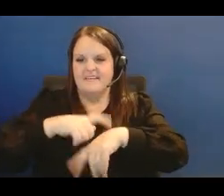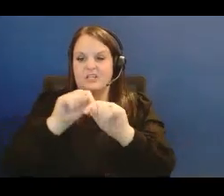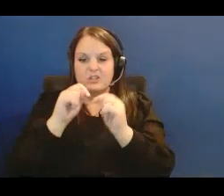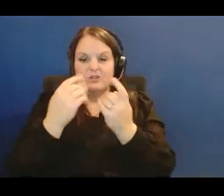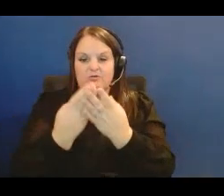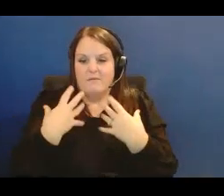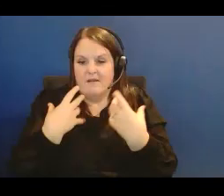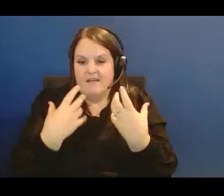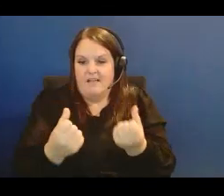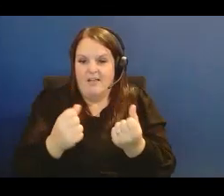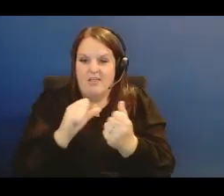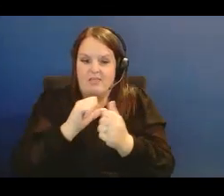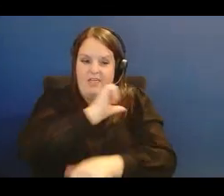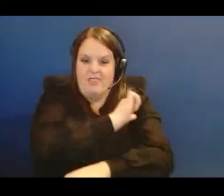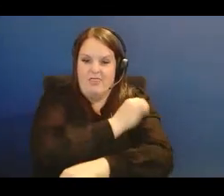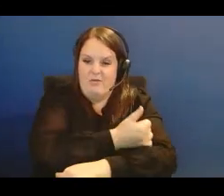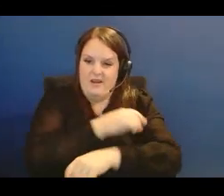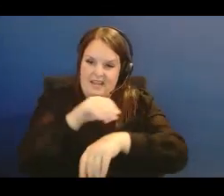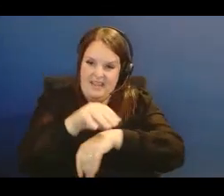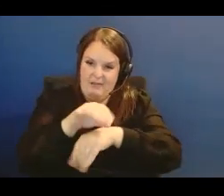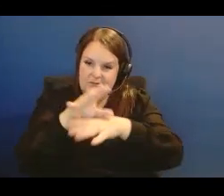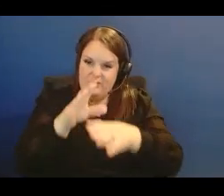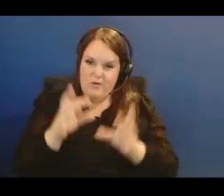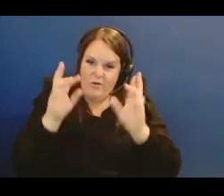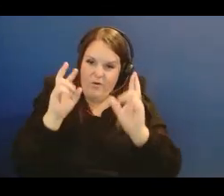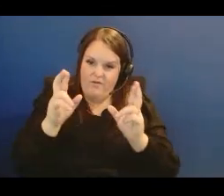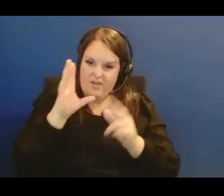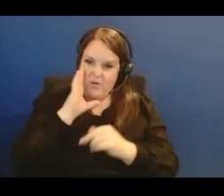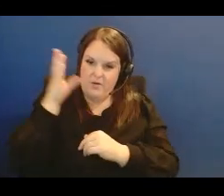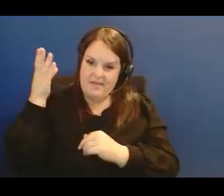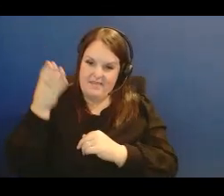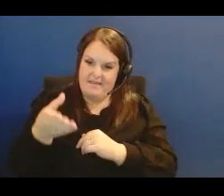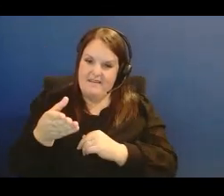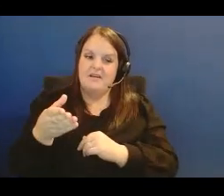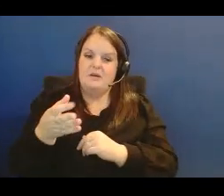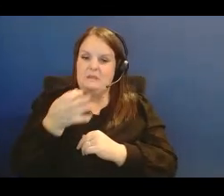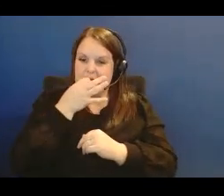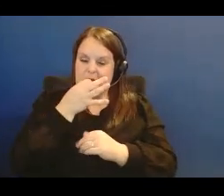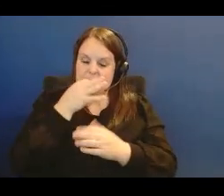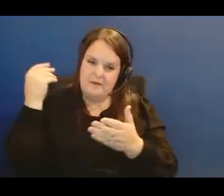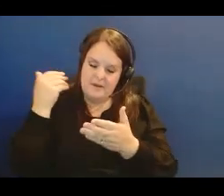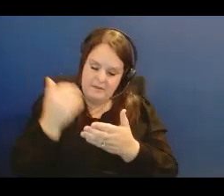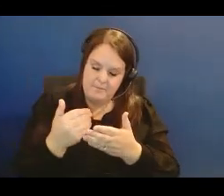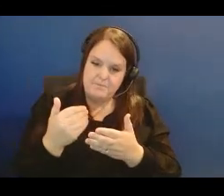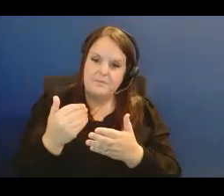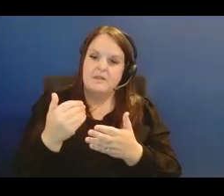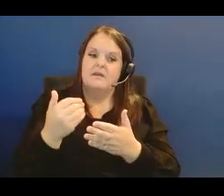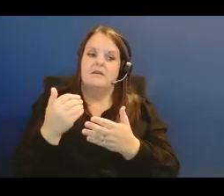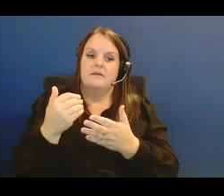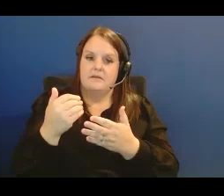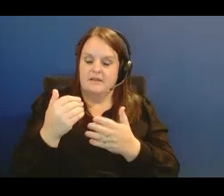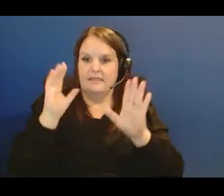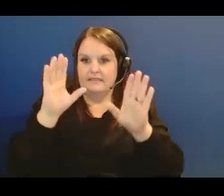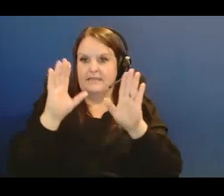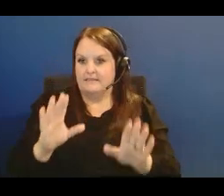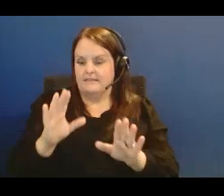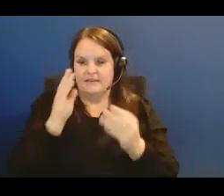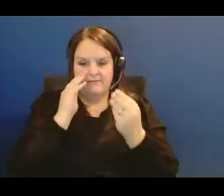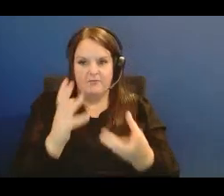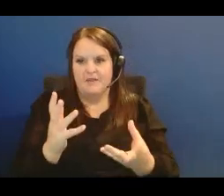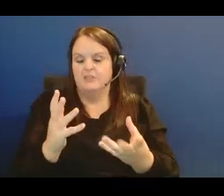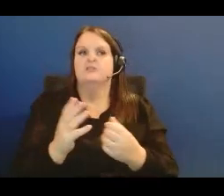Authority Council hopefully will be up soon. And this is excellent